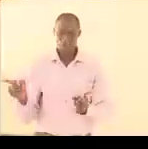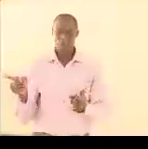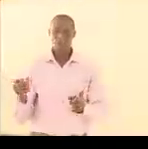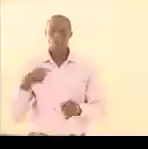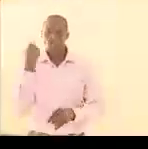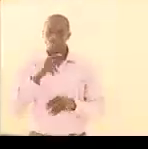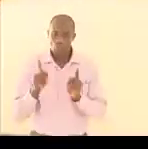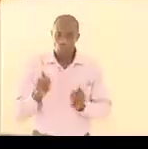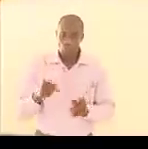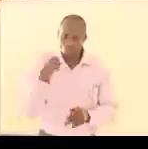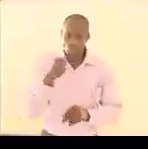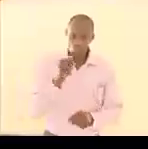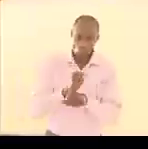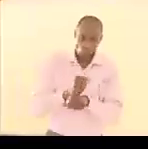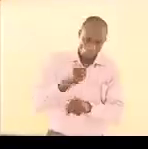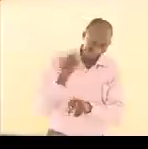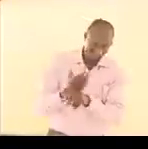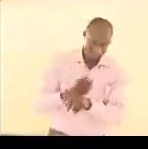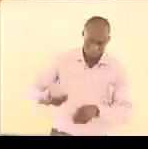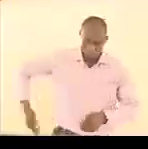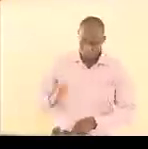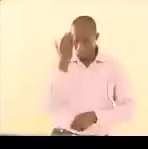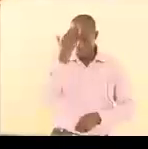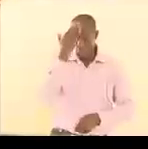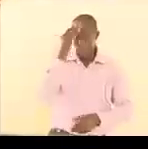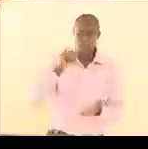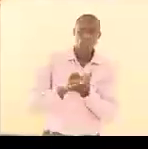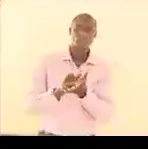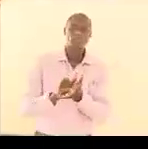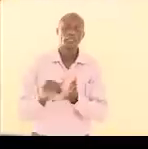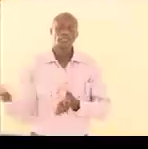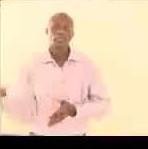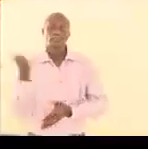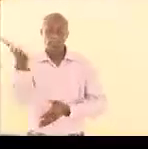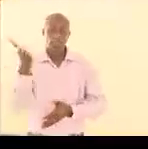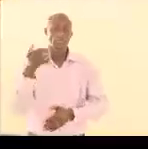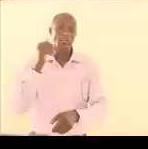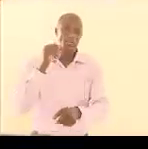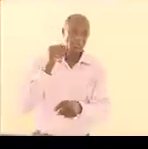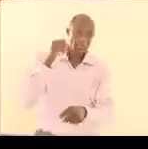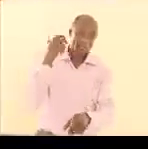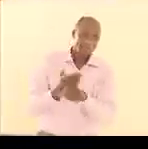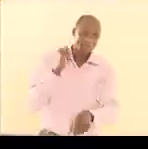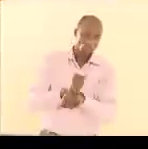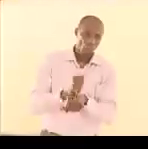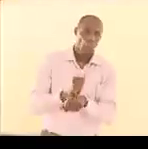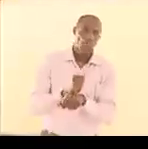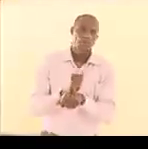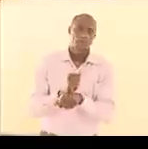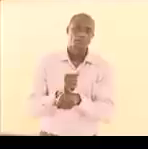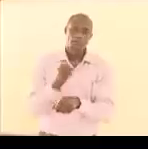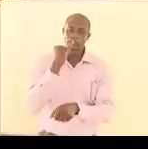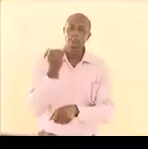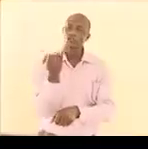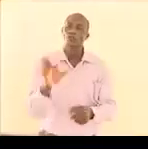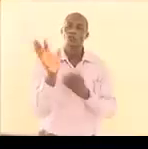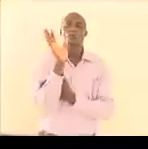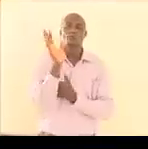But people who work hard should know that their hard work and themselves belong to